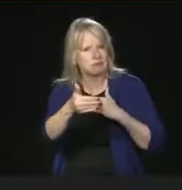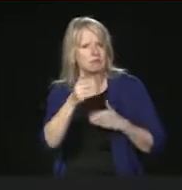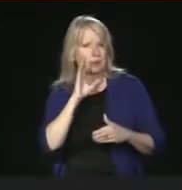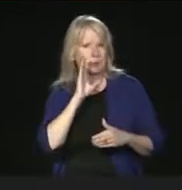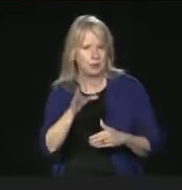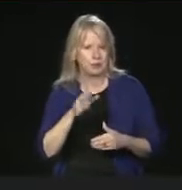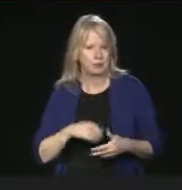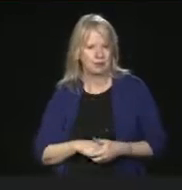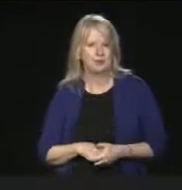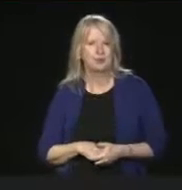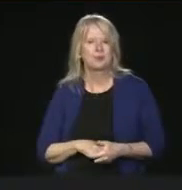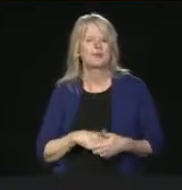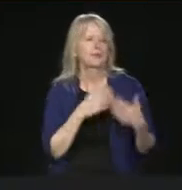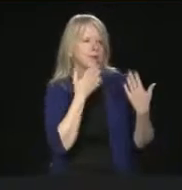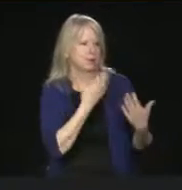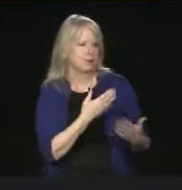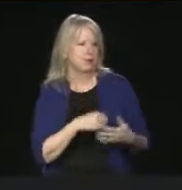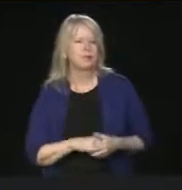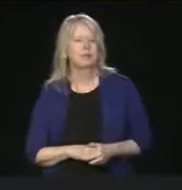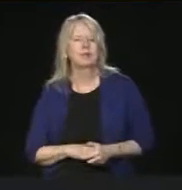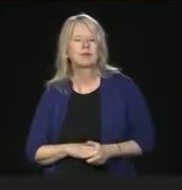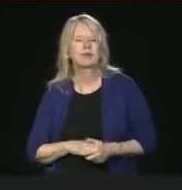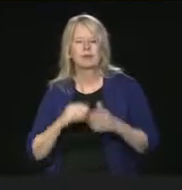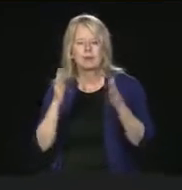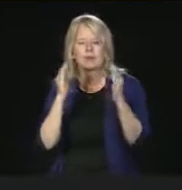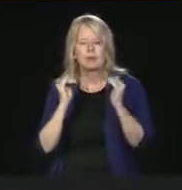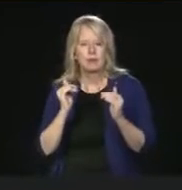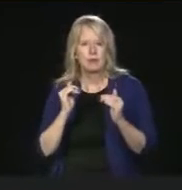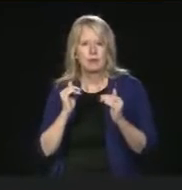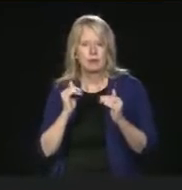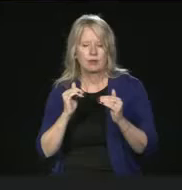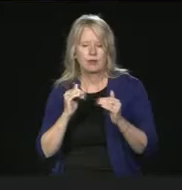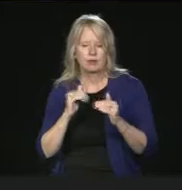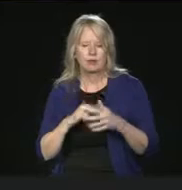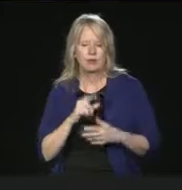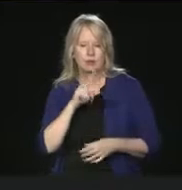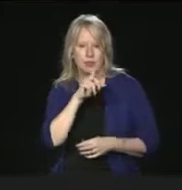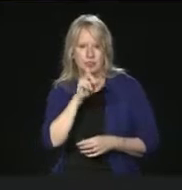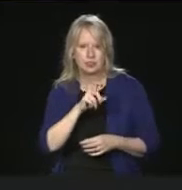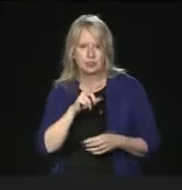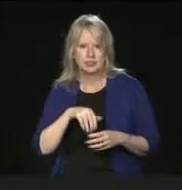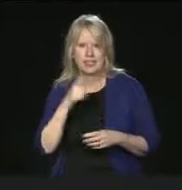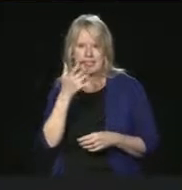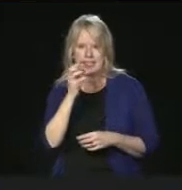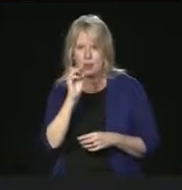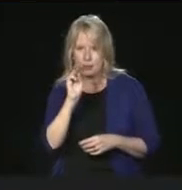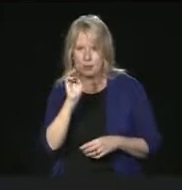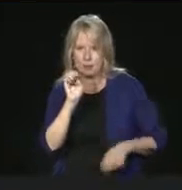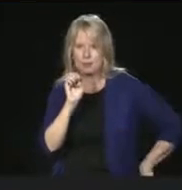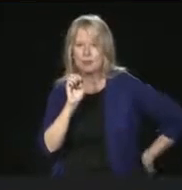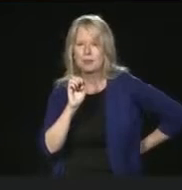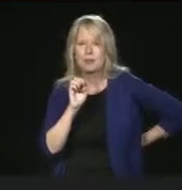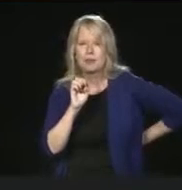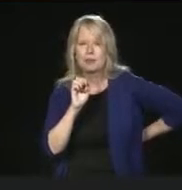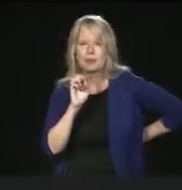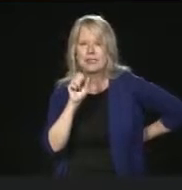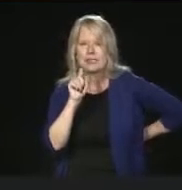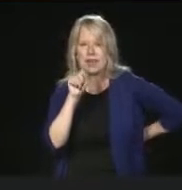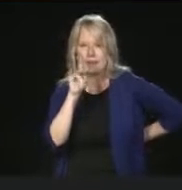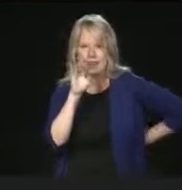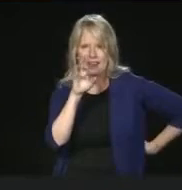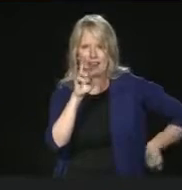Merci. The next question is from La prochaine question est de Guillaume Saint-Pierre du Journal de Montréal. Your line is open. Votre ligne est